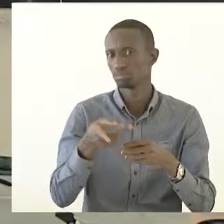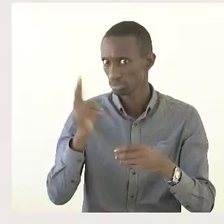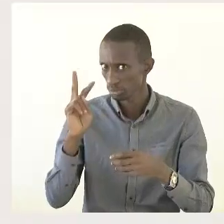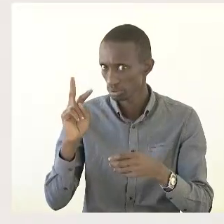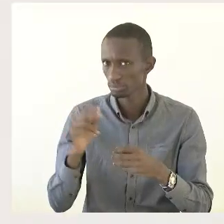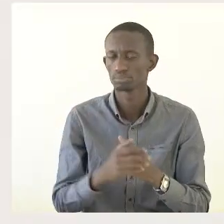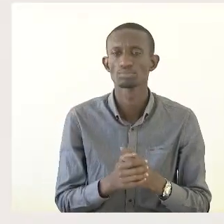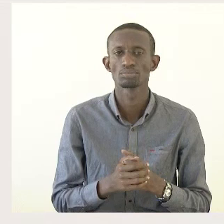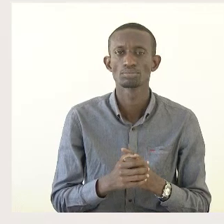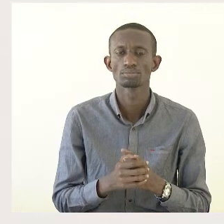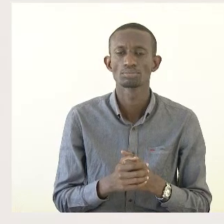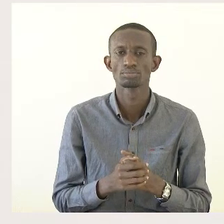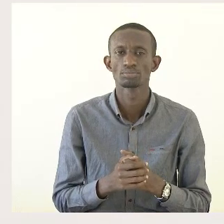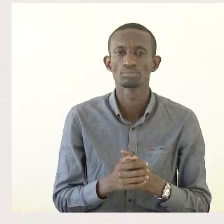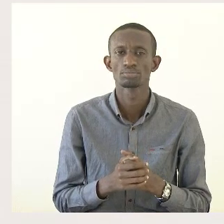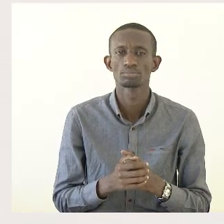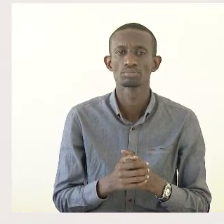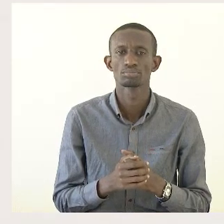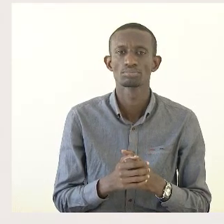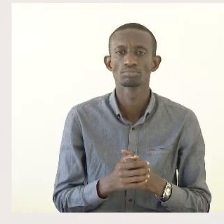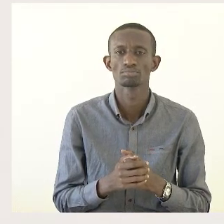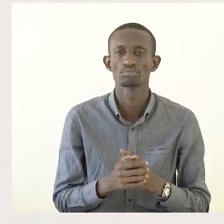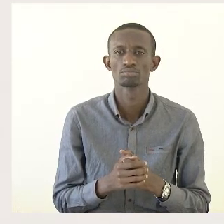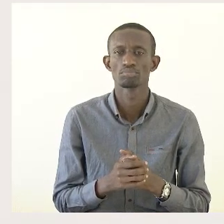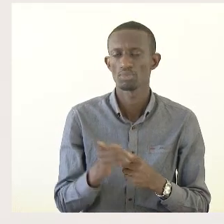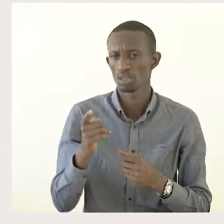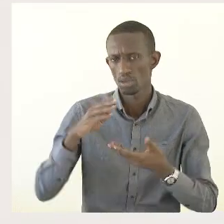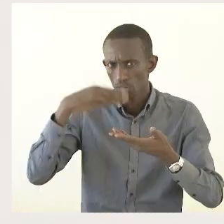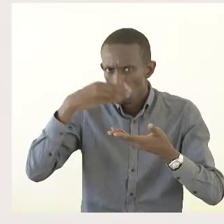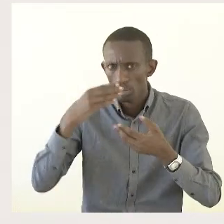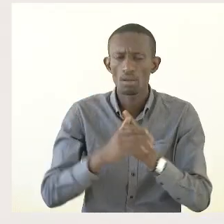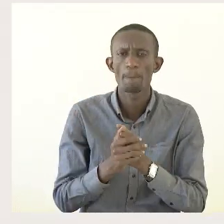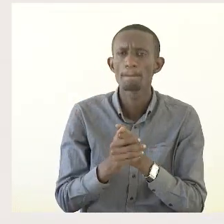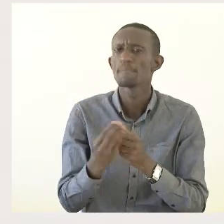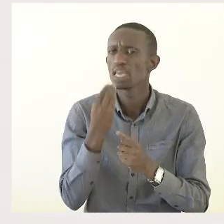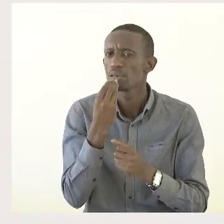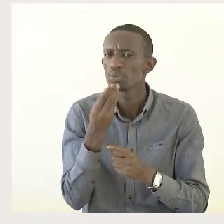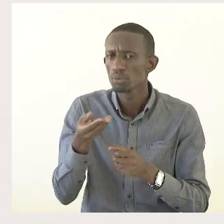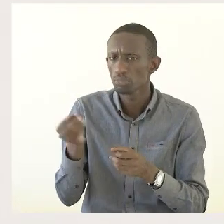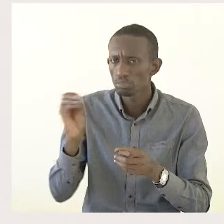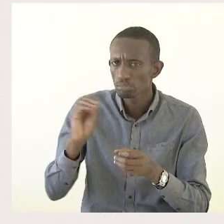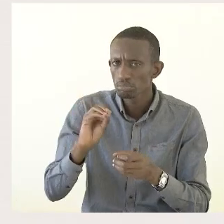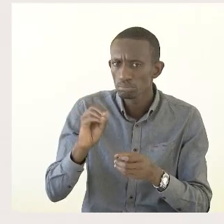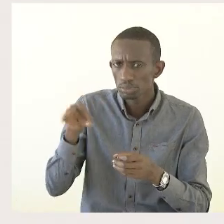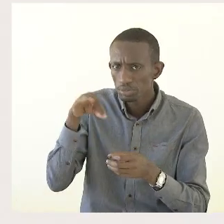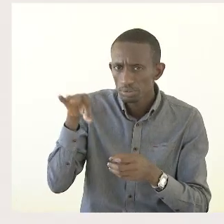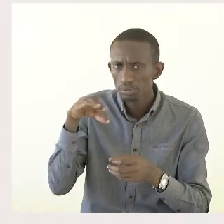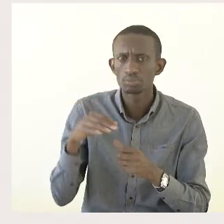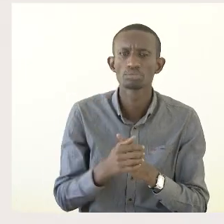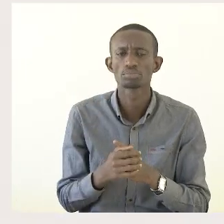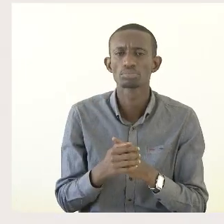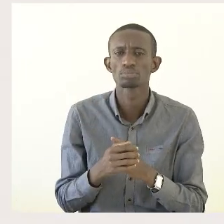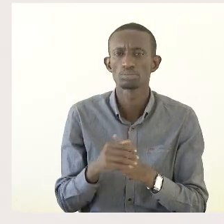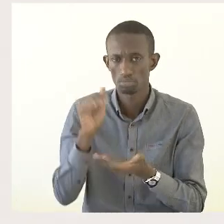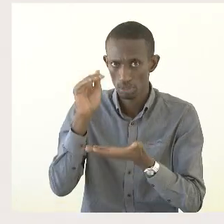results. So we are going to do non-reducing sugars, proteins in the food sample, as well as we give the examples